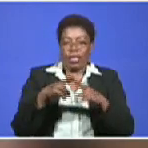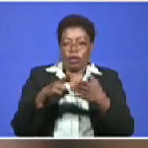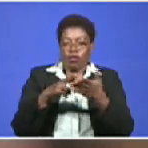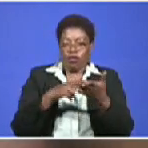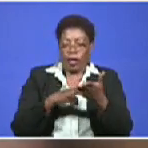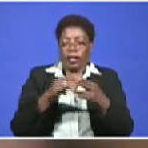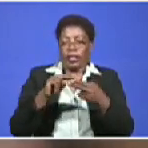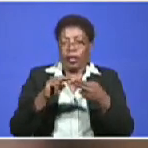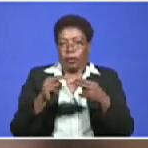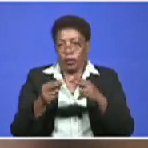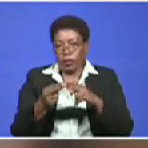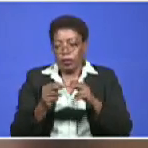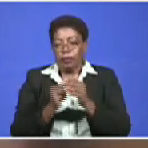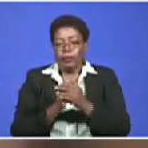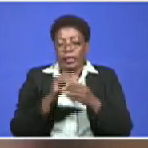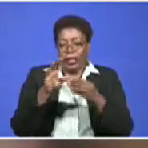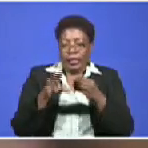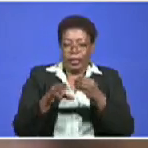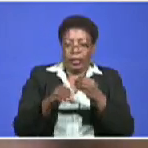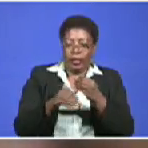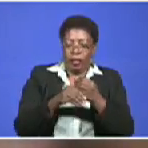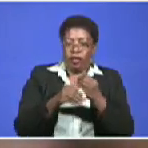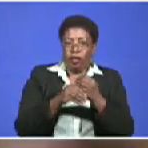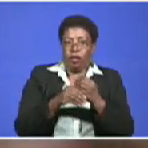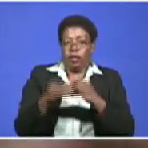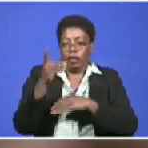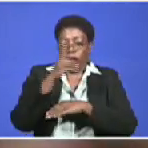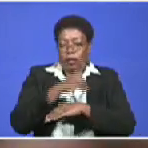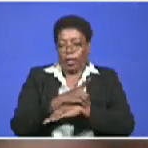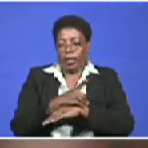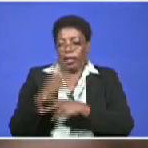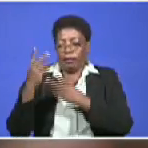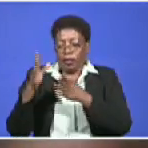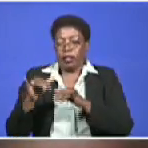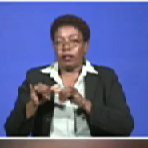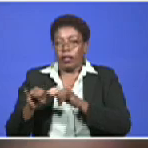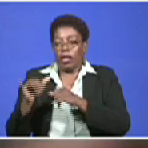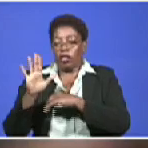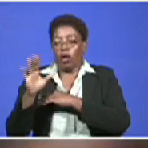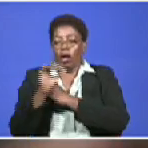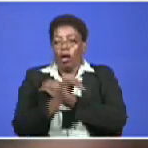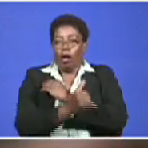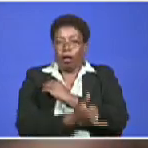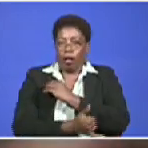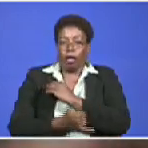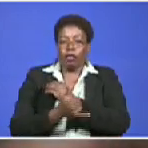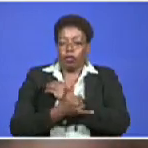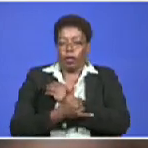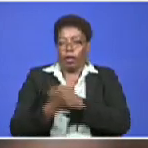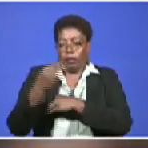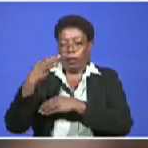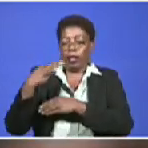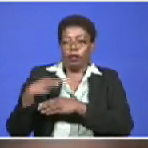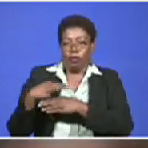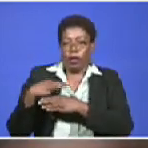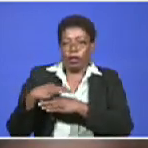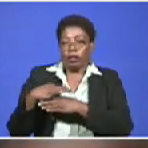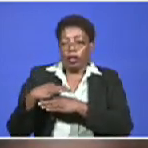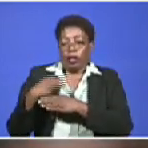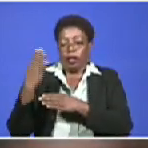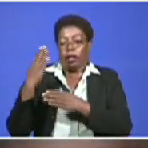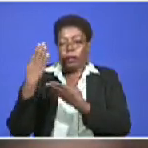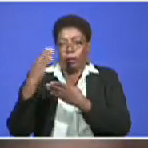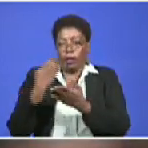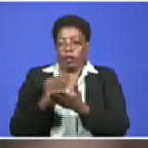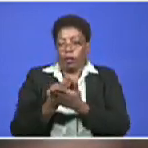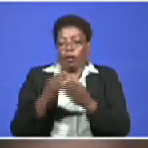record-setting rates. Each additional day these visitors spend in your beautiful country helps fortify the Bahamian economy. However,